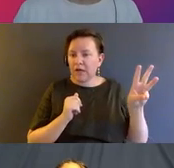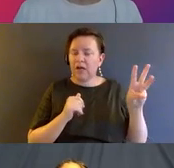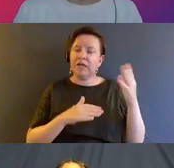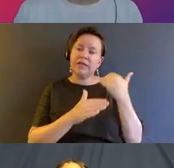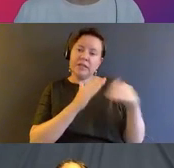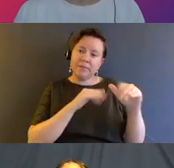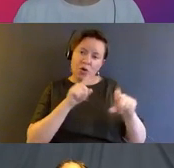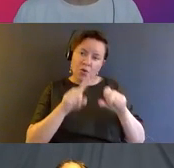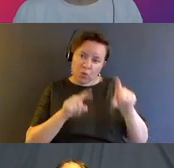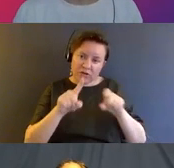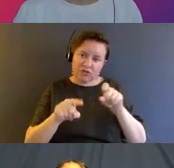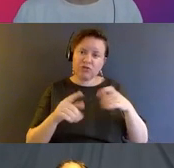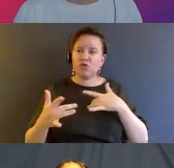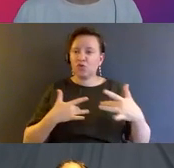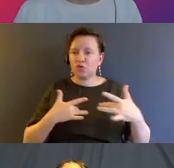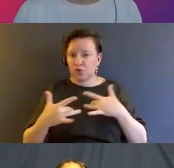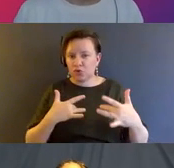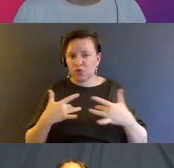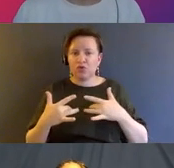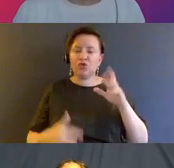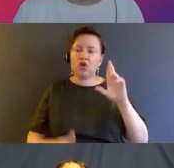or concerns that you may have at